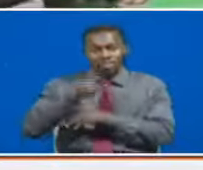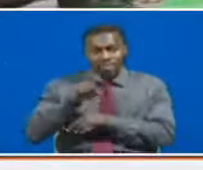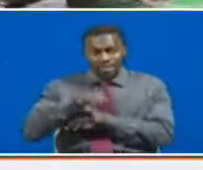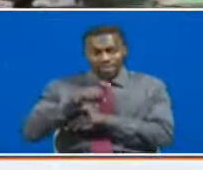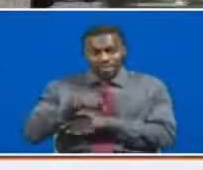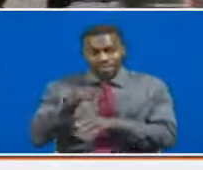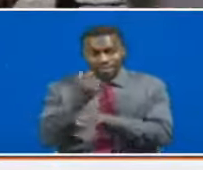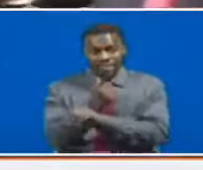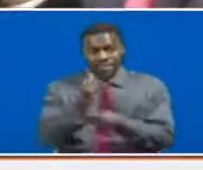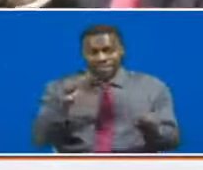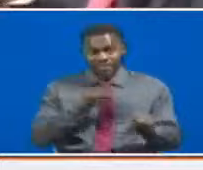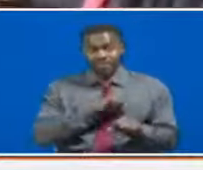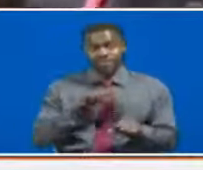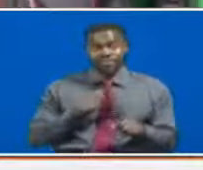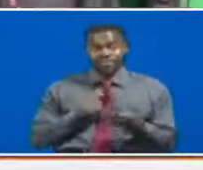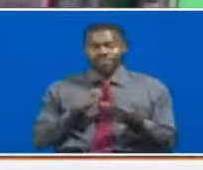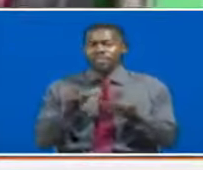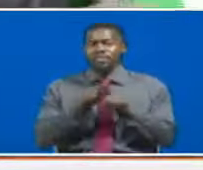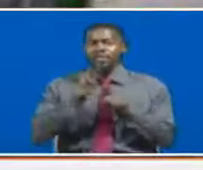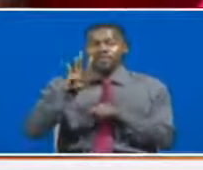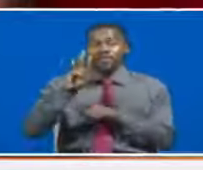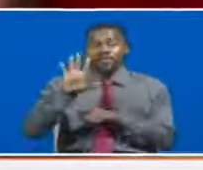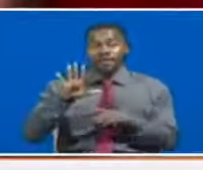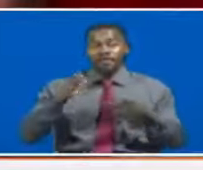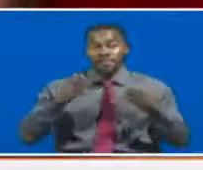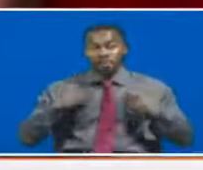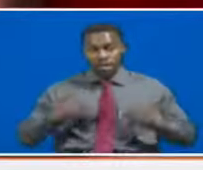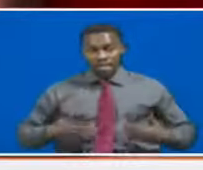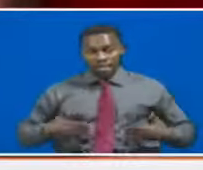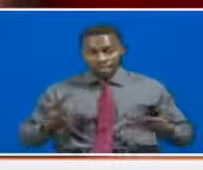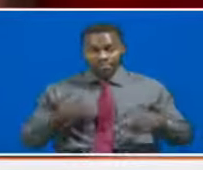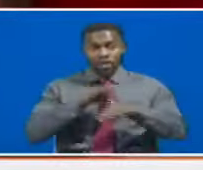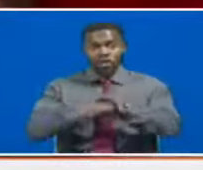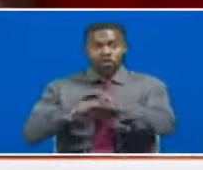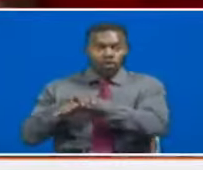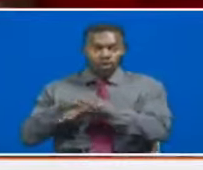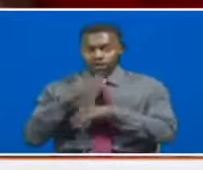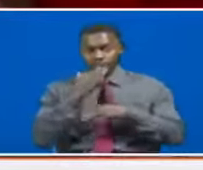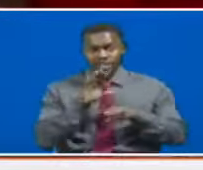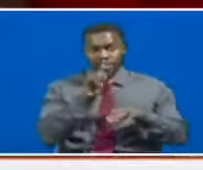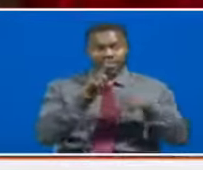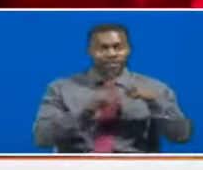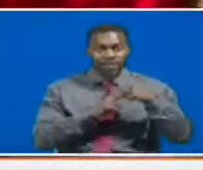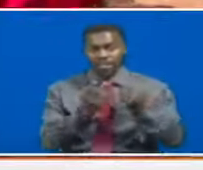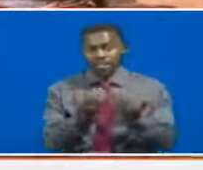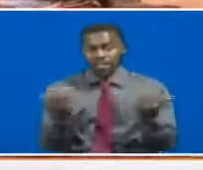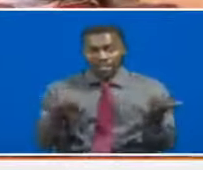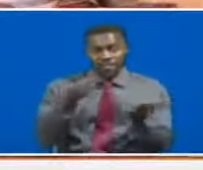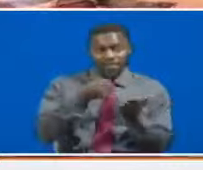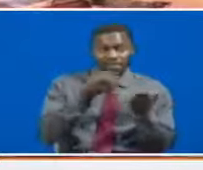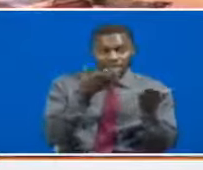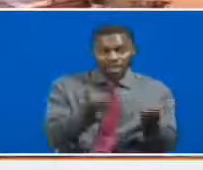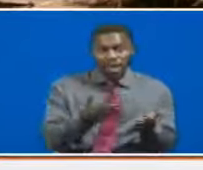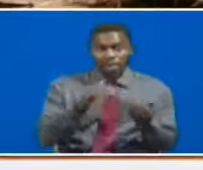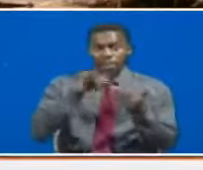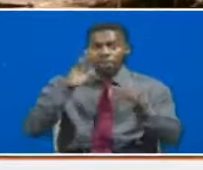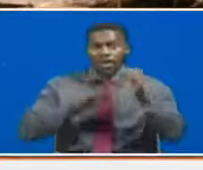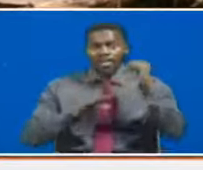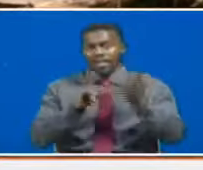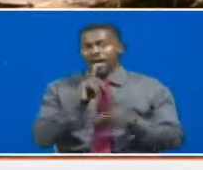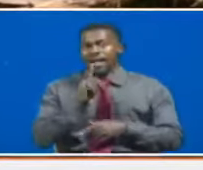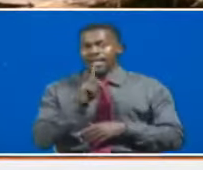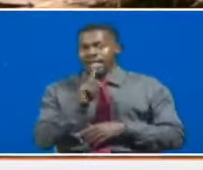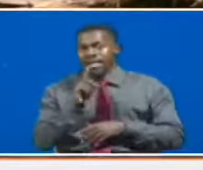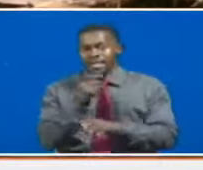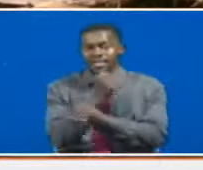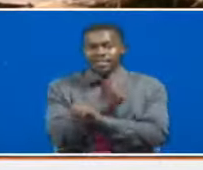the search and rescue mission, 45 bodies had been recovered, among them 17 children, over 100 rescued from the jaws of